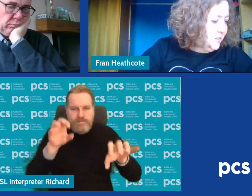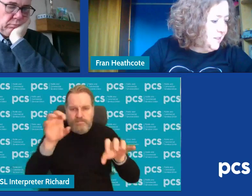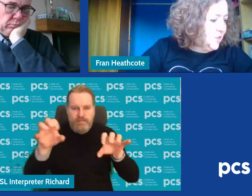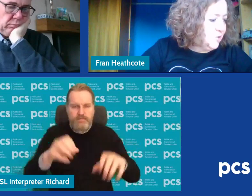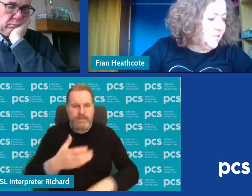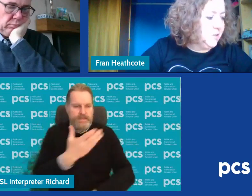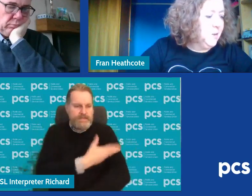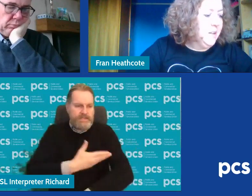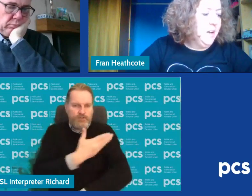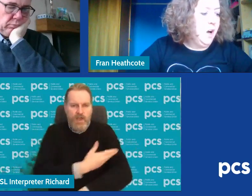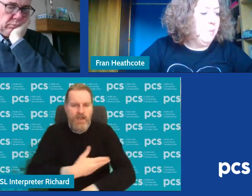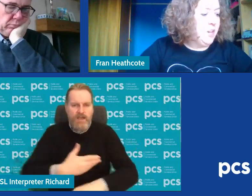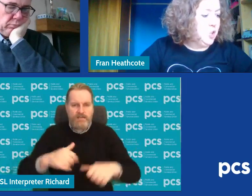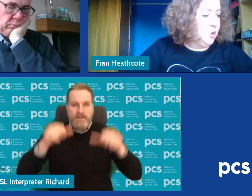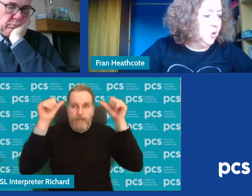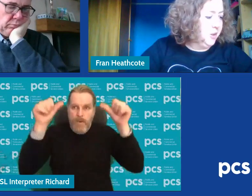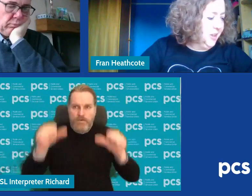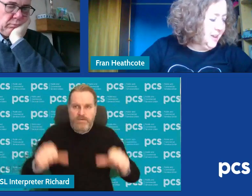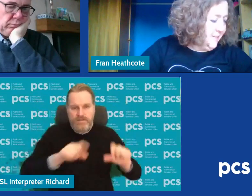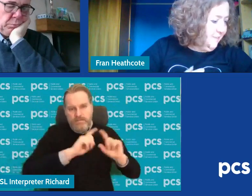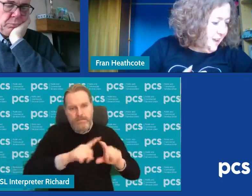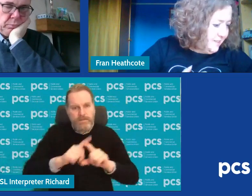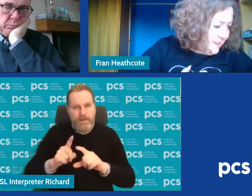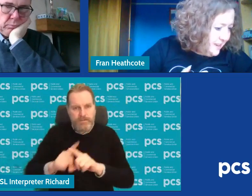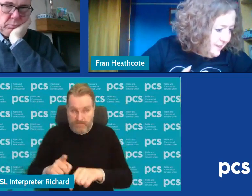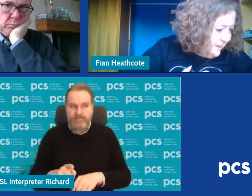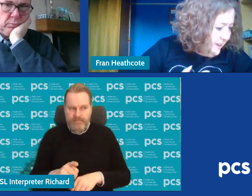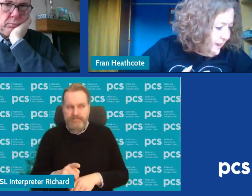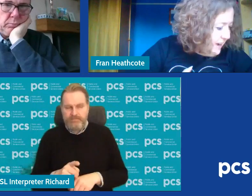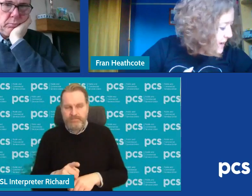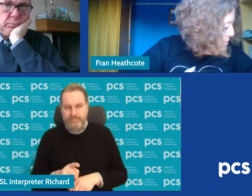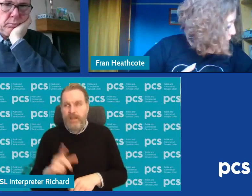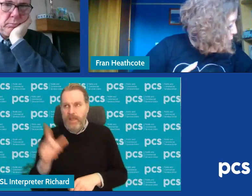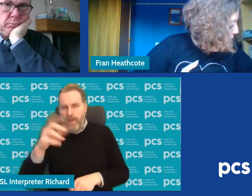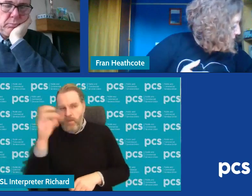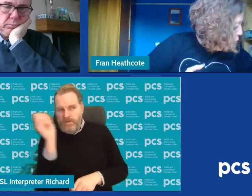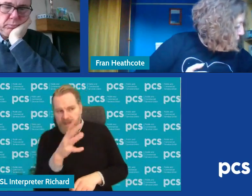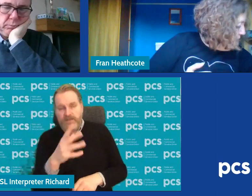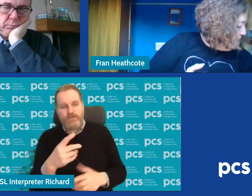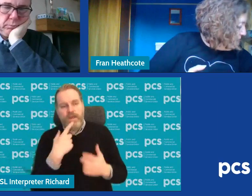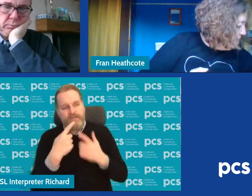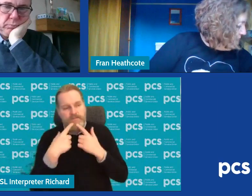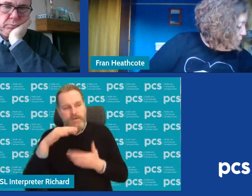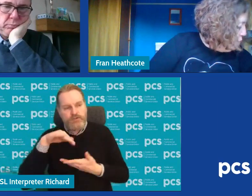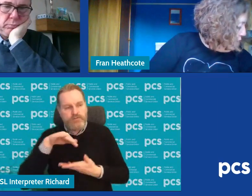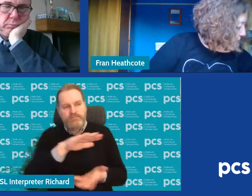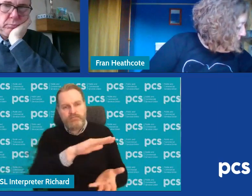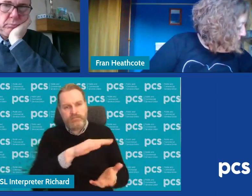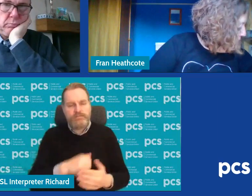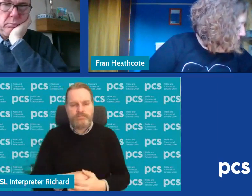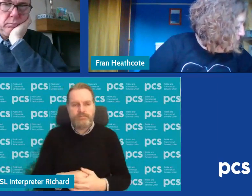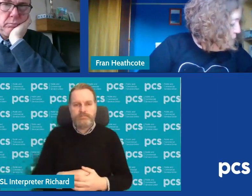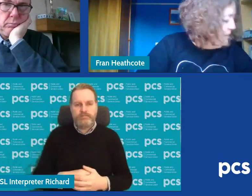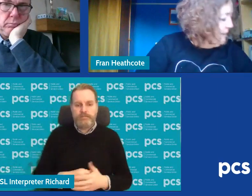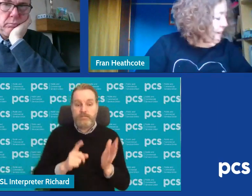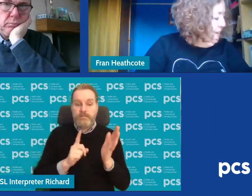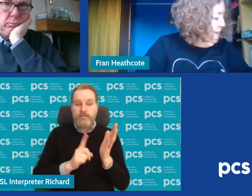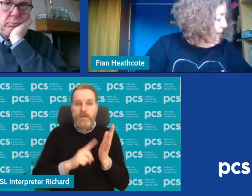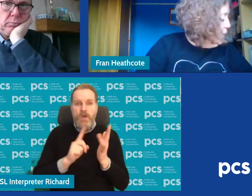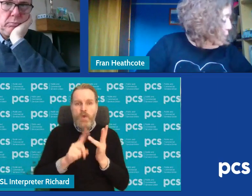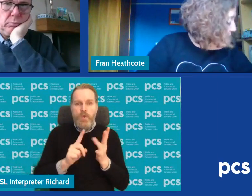posters, etc. So I'll make sure that that's fed in. Louise Quinn asks, is Northern Ireland